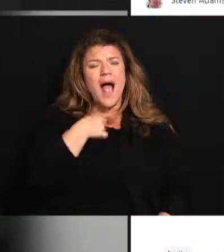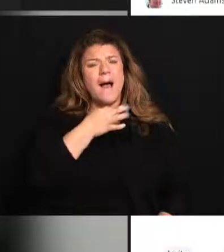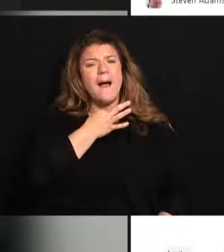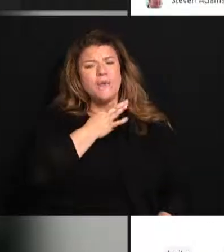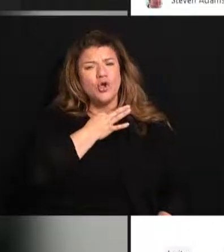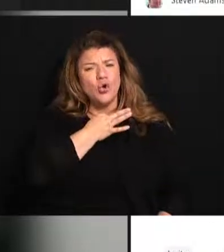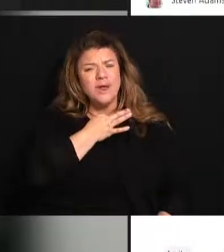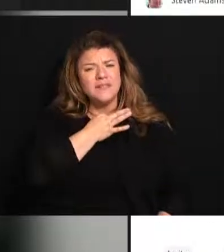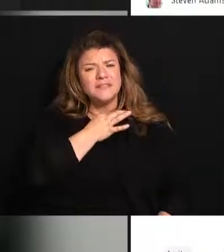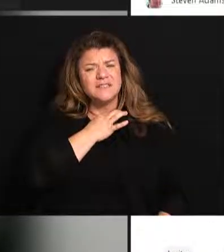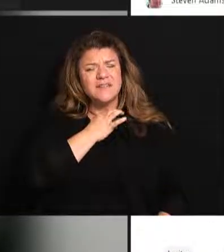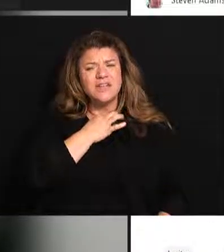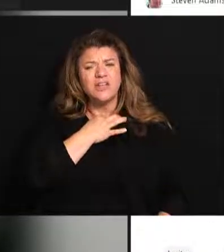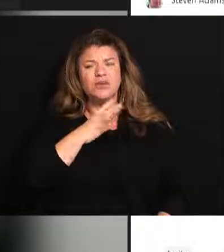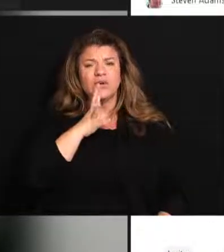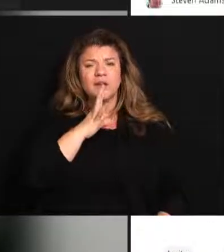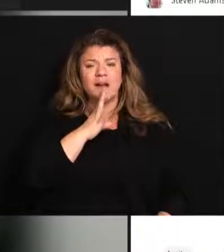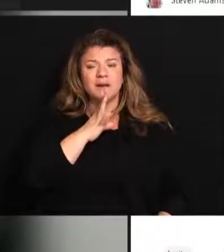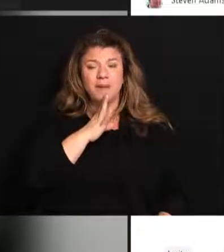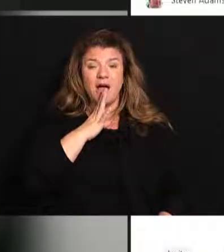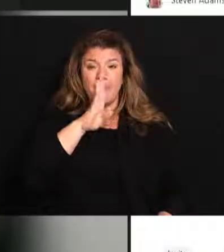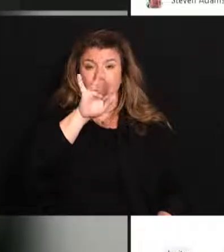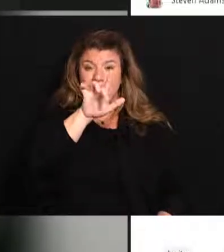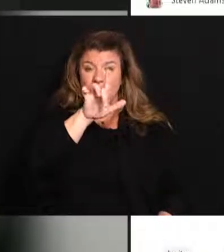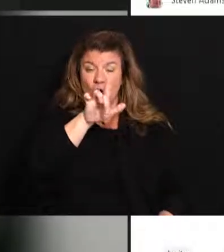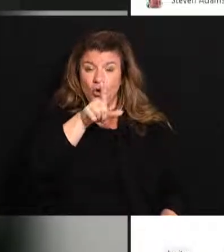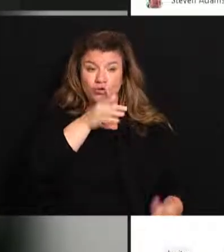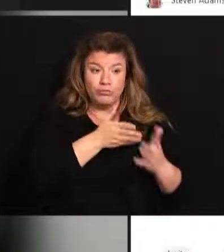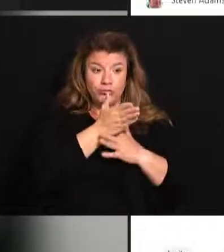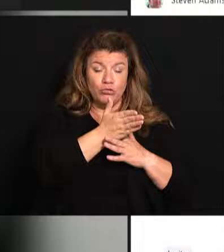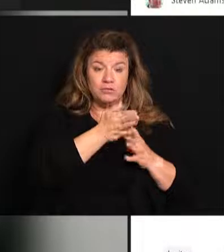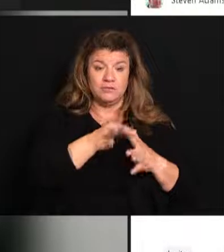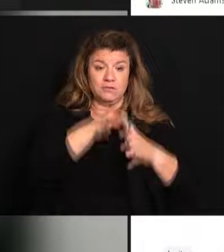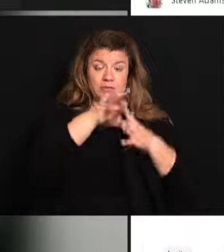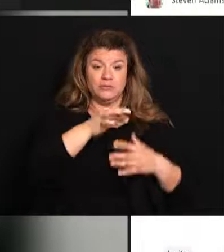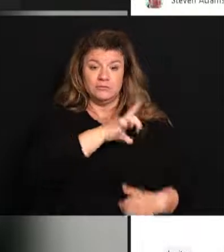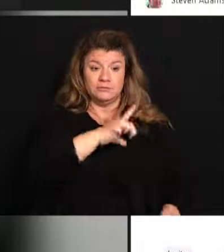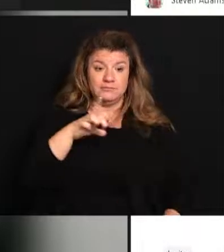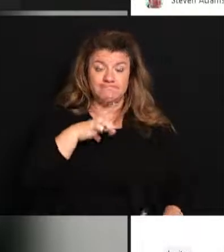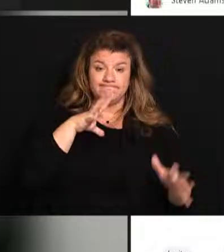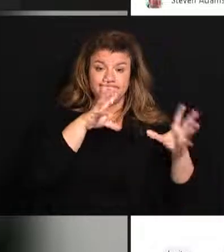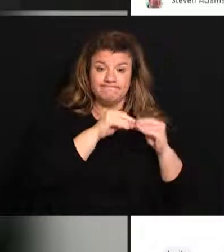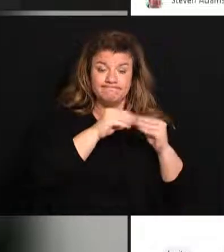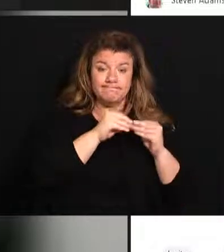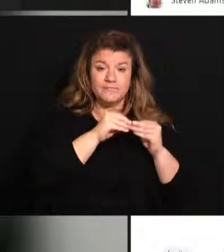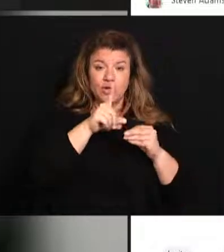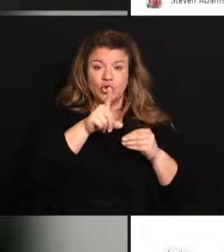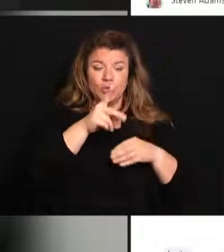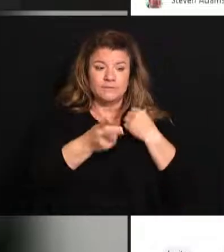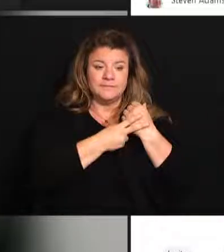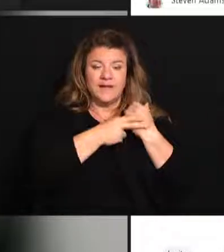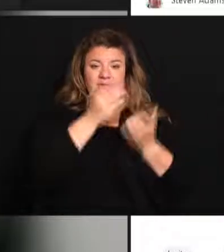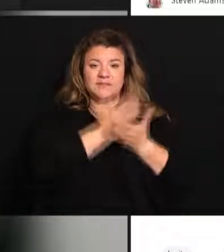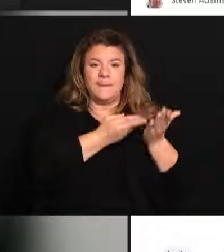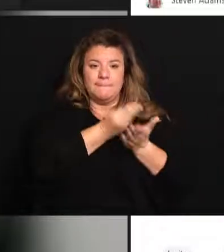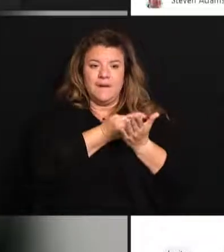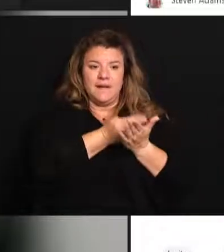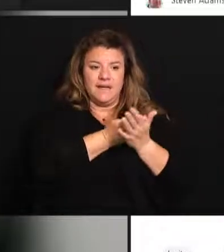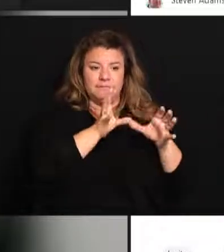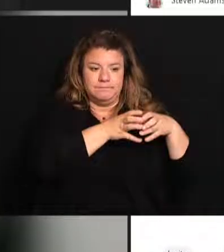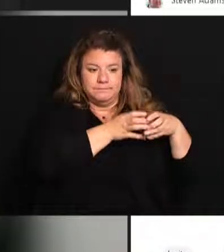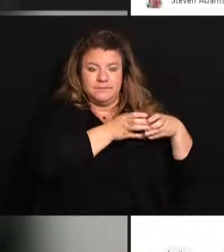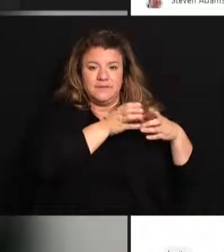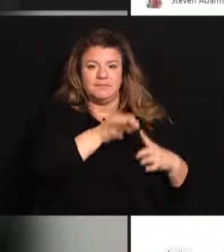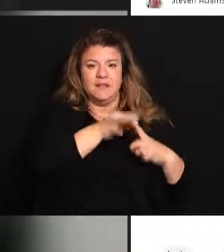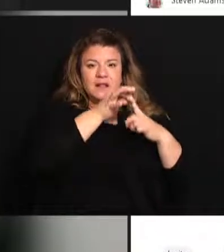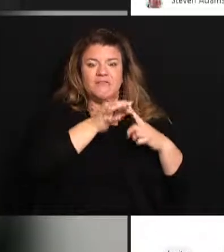you just talked about the bill that was passed during the special session, putting aside some money specifically for